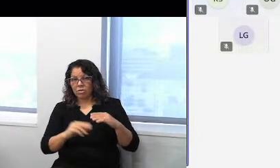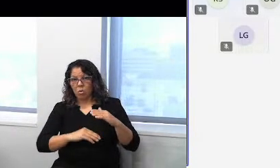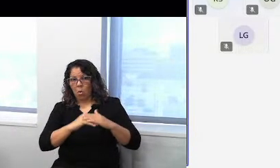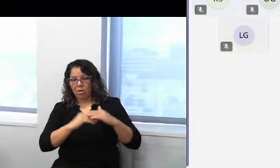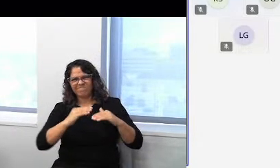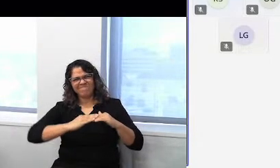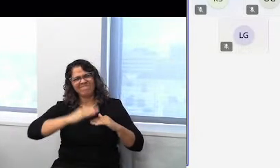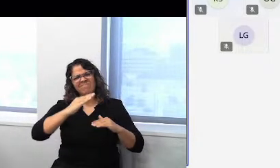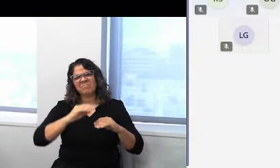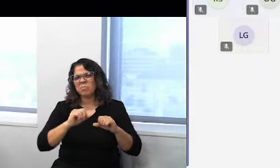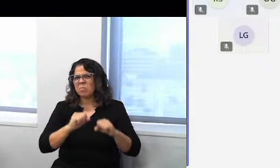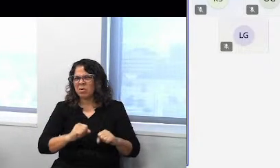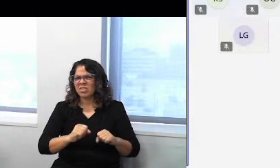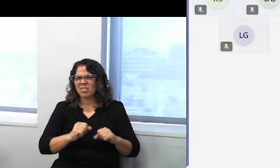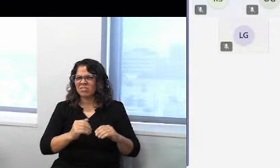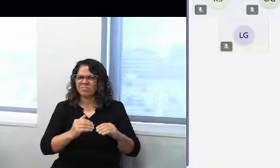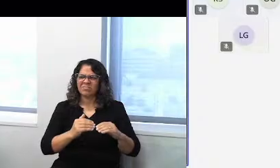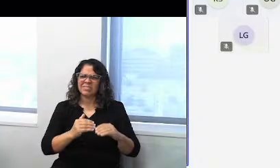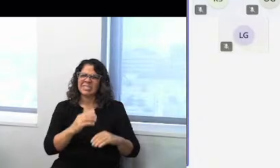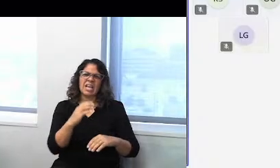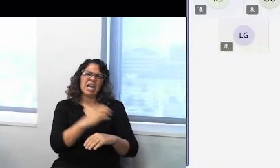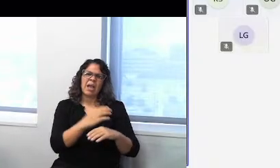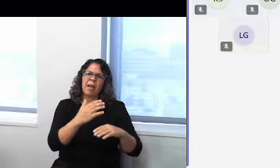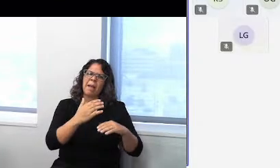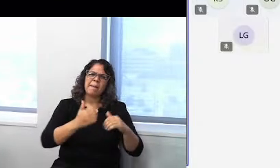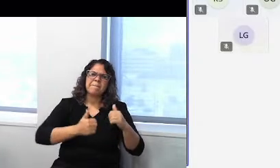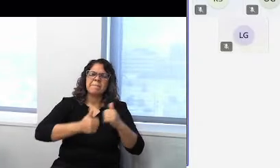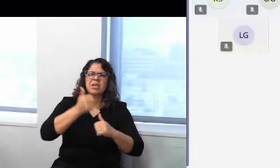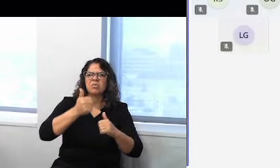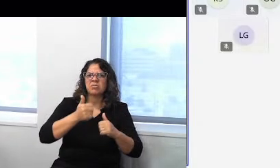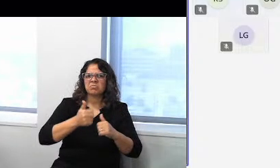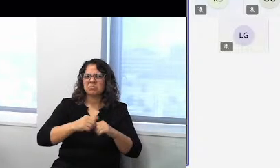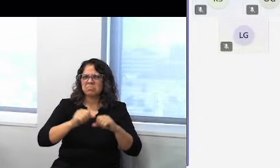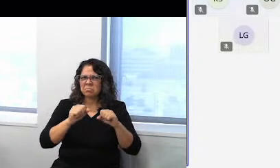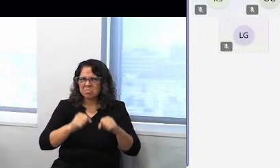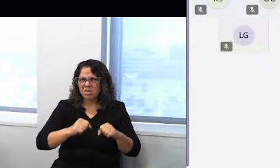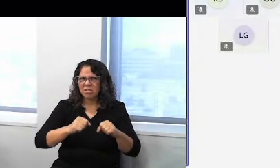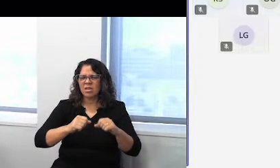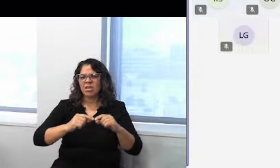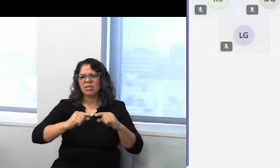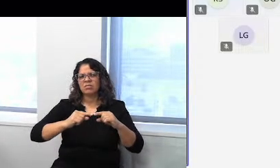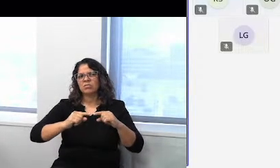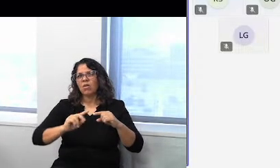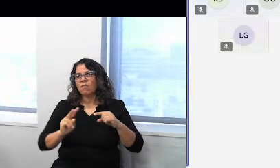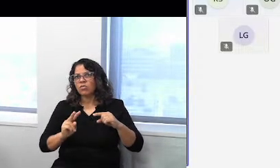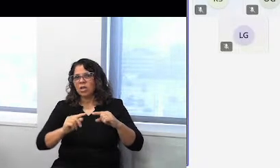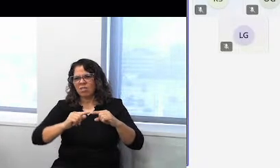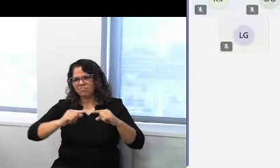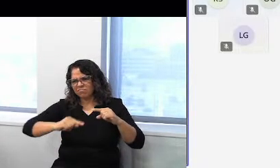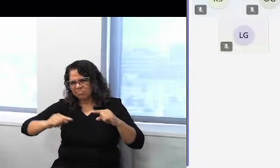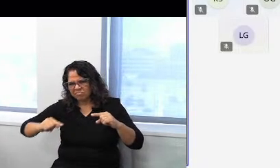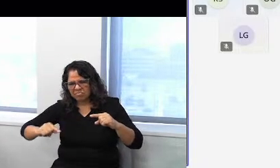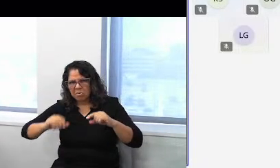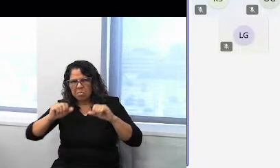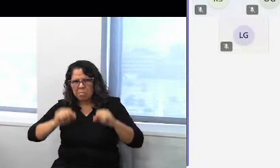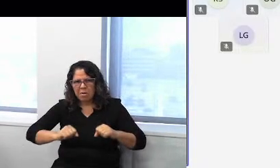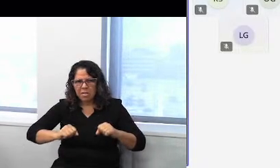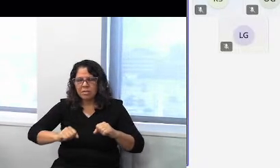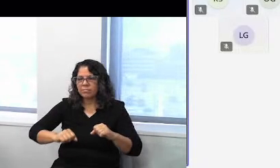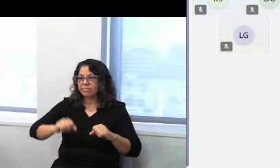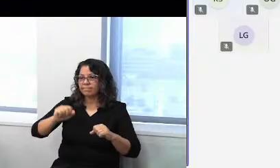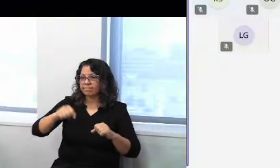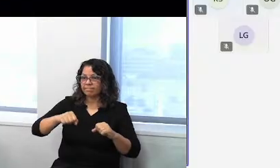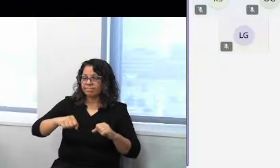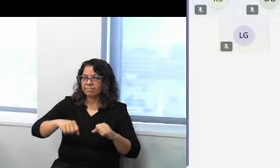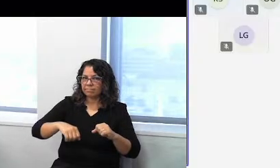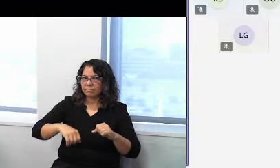lines. you got it. Voltage violations. You were listening. Frequency Yes. fluctuations. Yes. Okay. And so in order